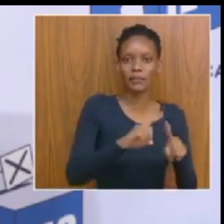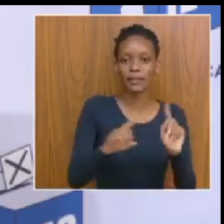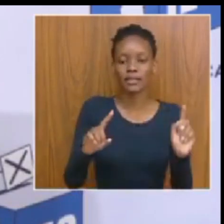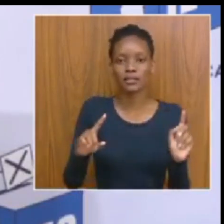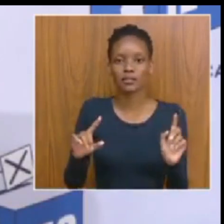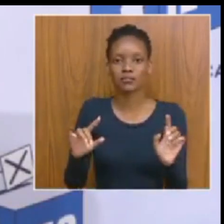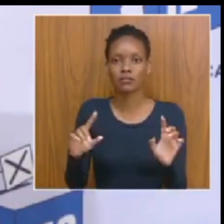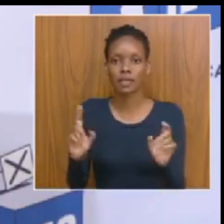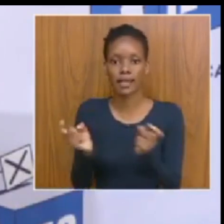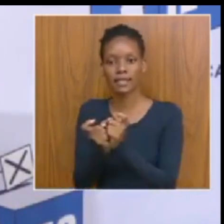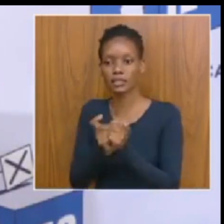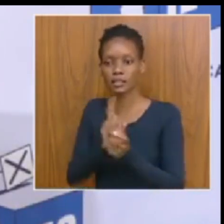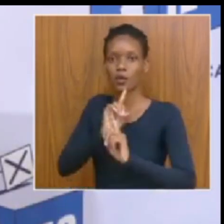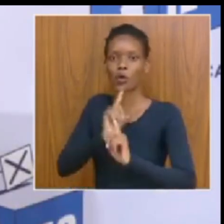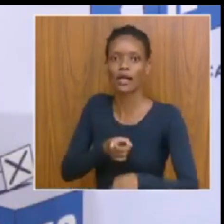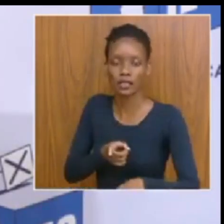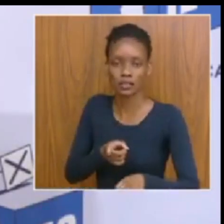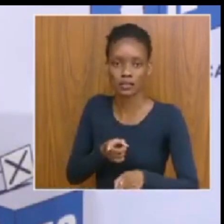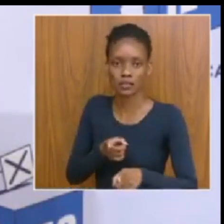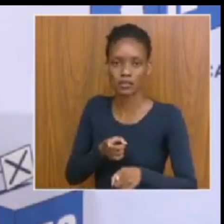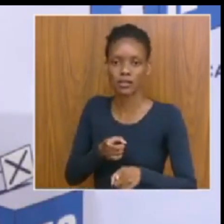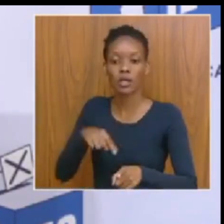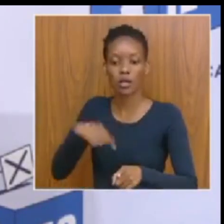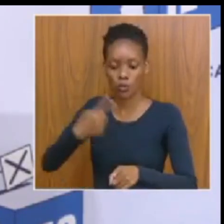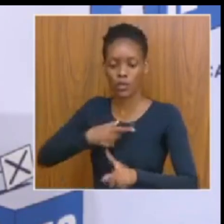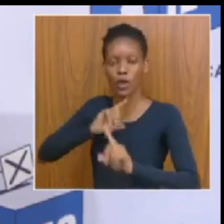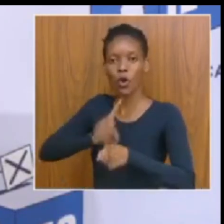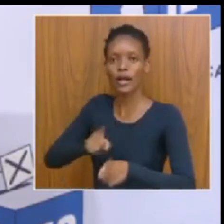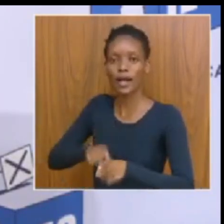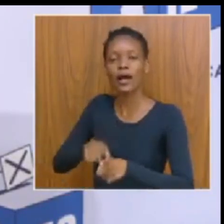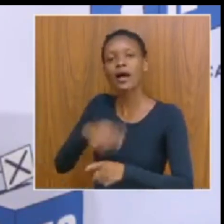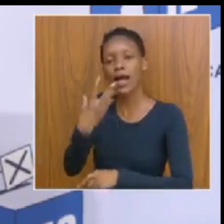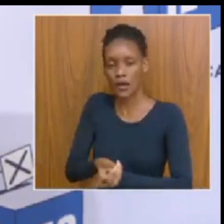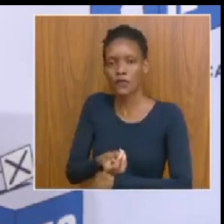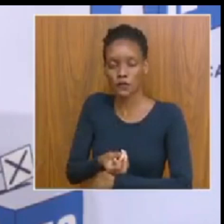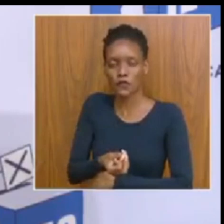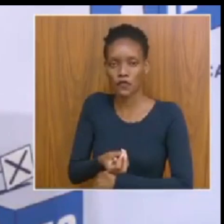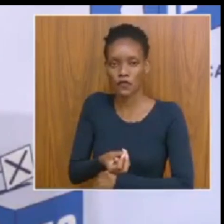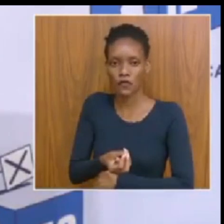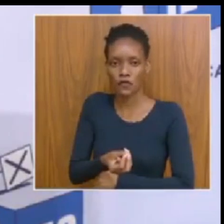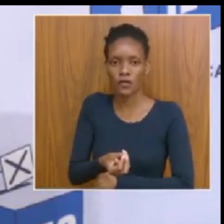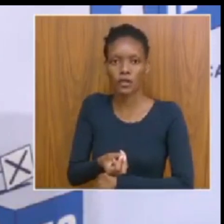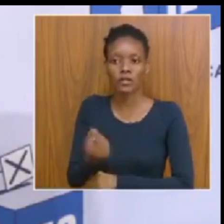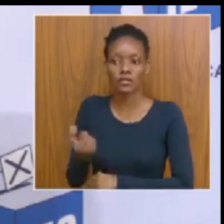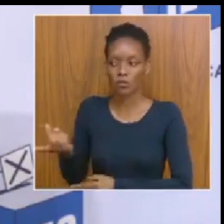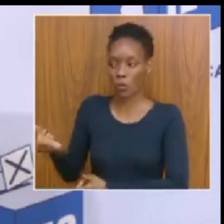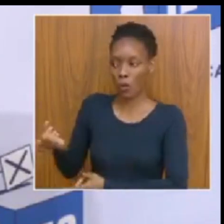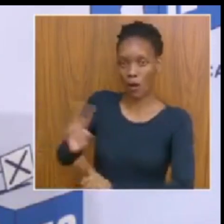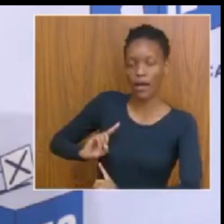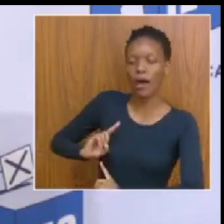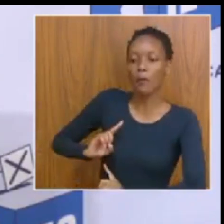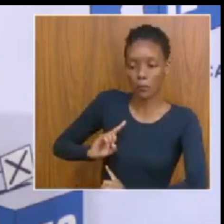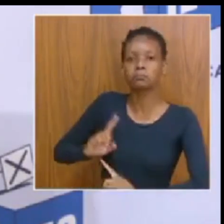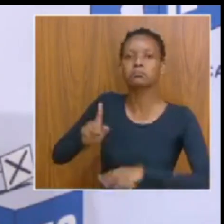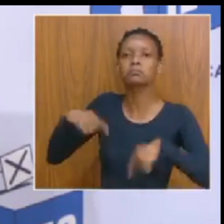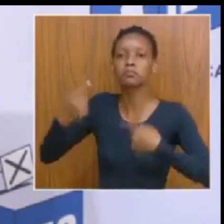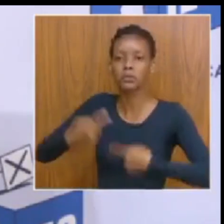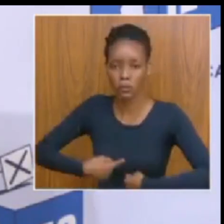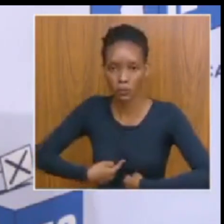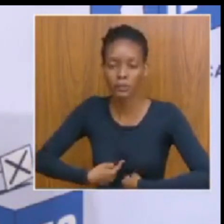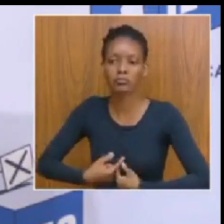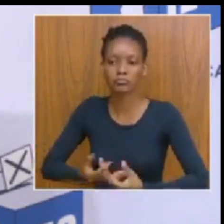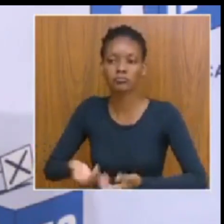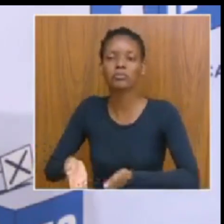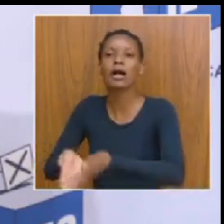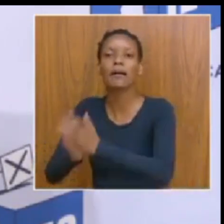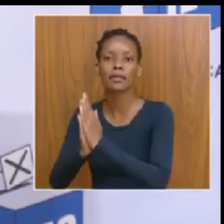And we have orders in this case, and on the basis of those orders, we think that